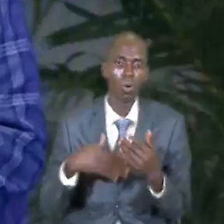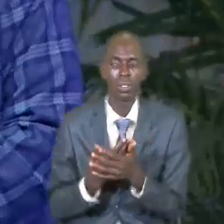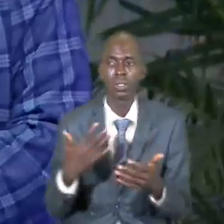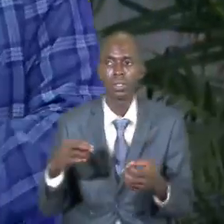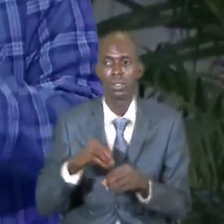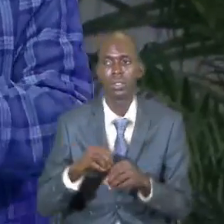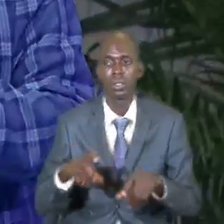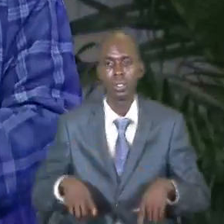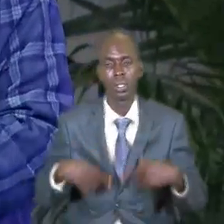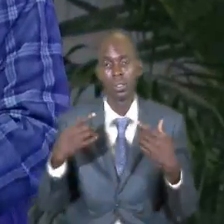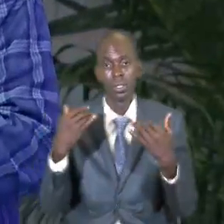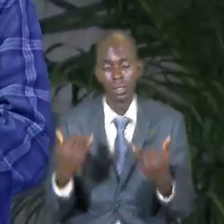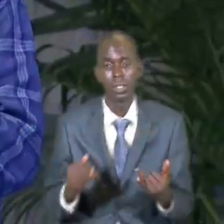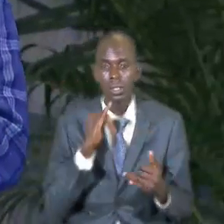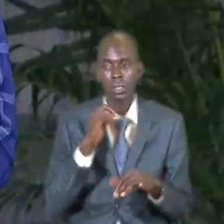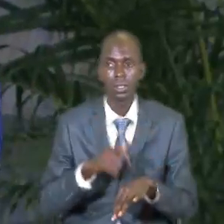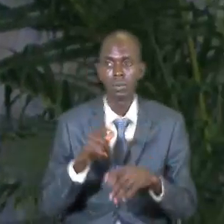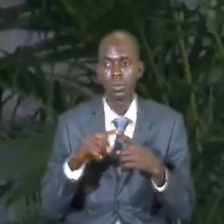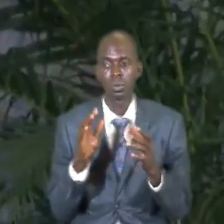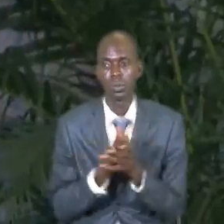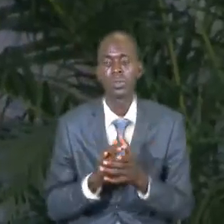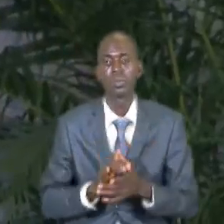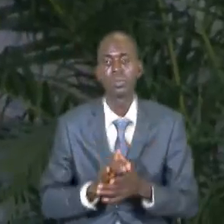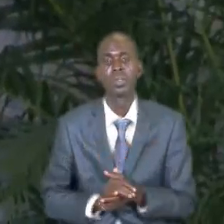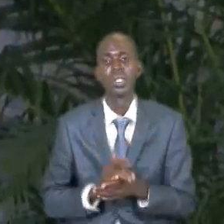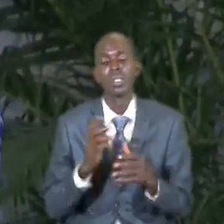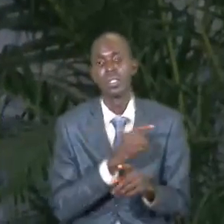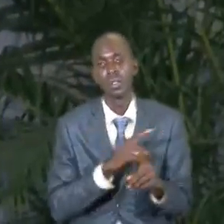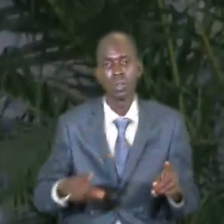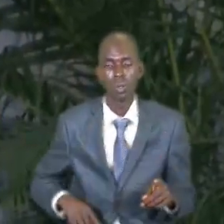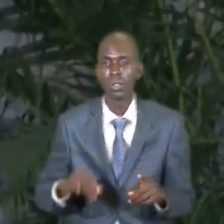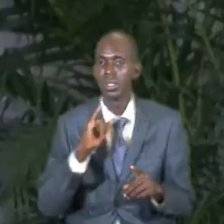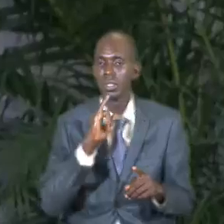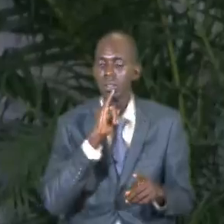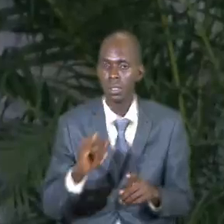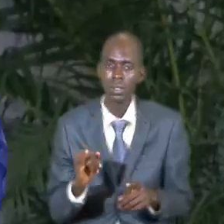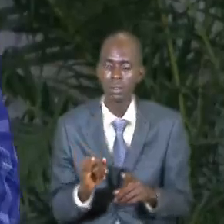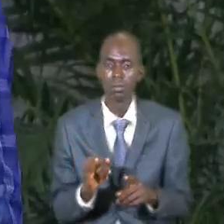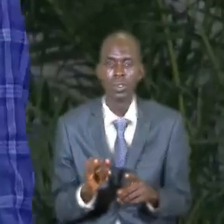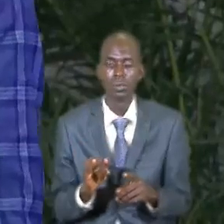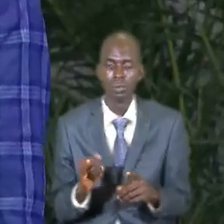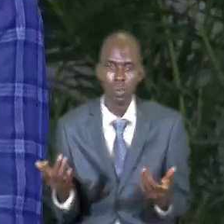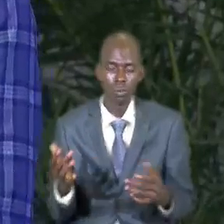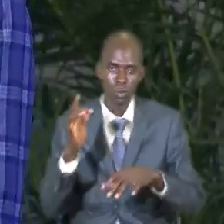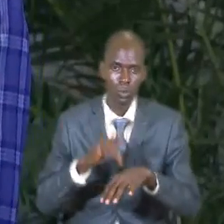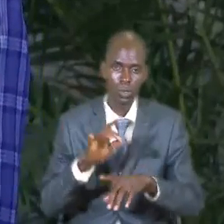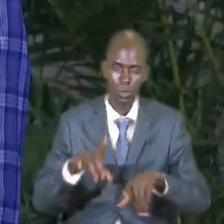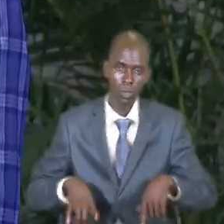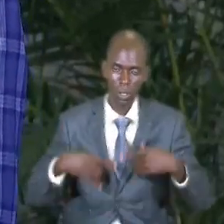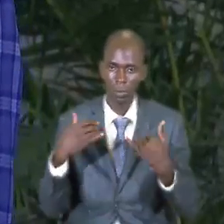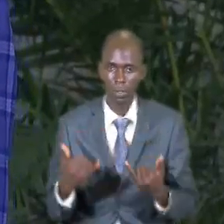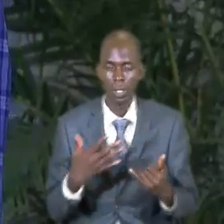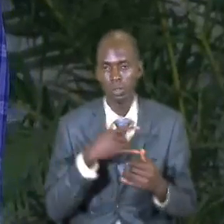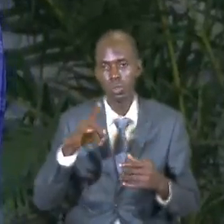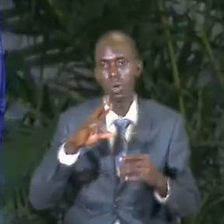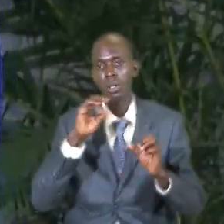closed. He's interrupting your life now. And you are cooperating with that interruption. And you're saying, Lord, here am I,